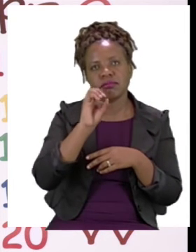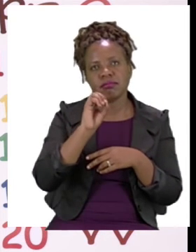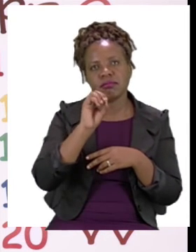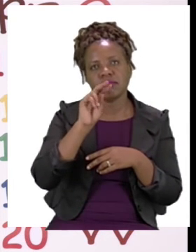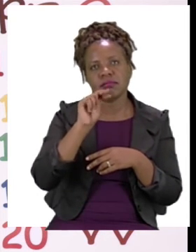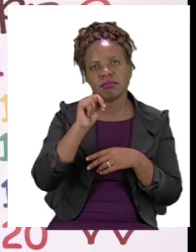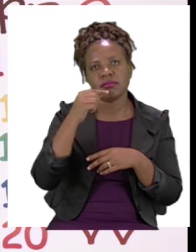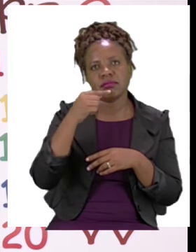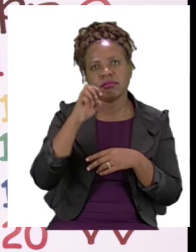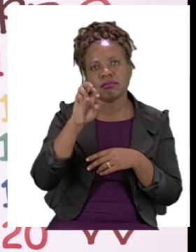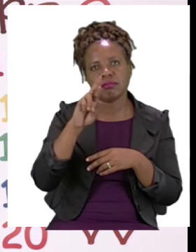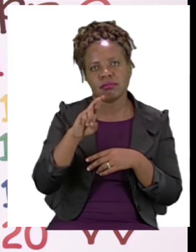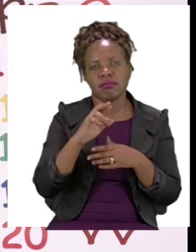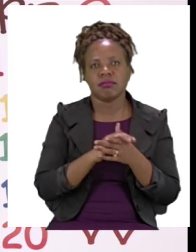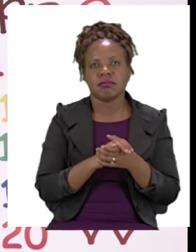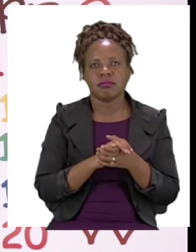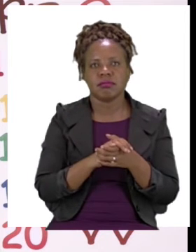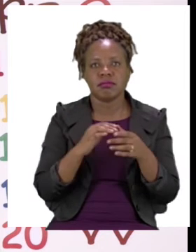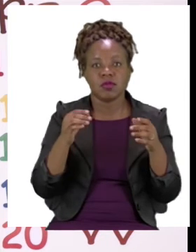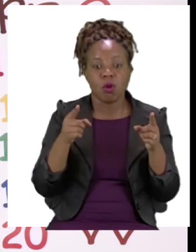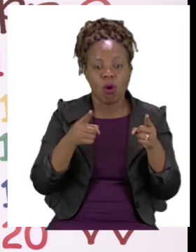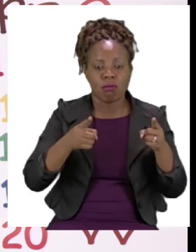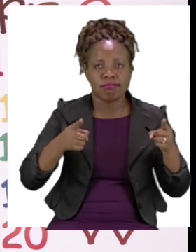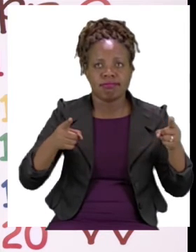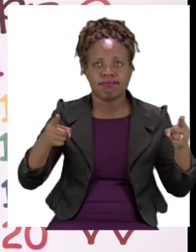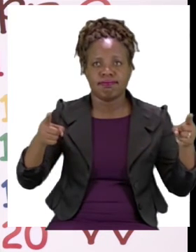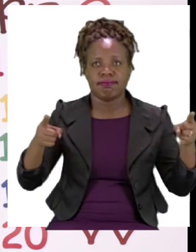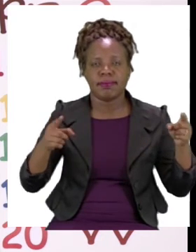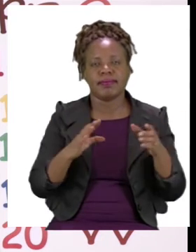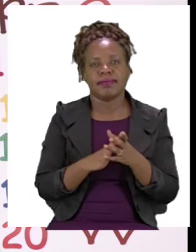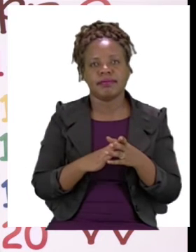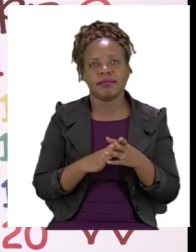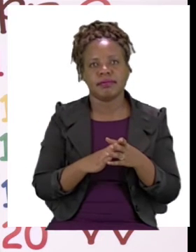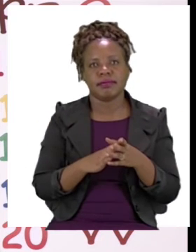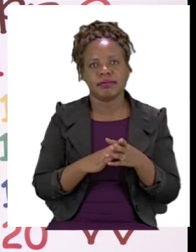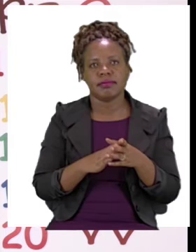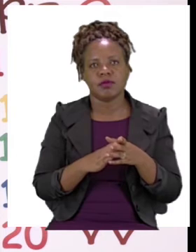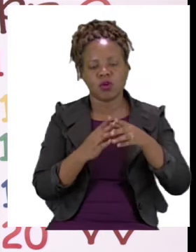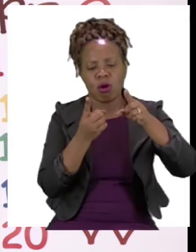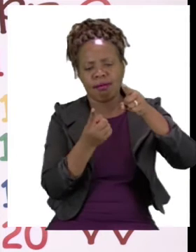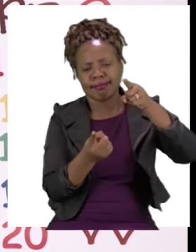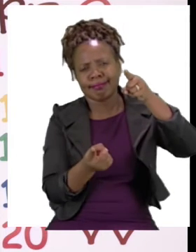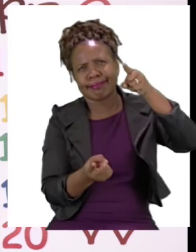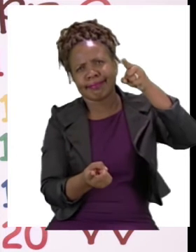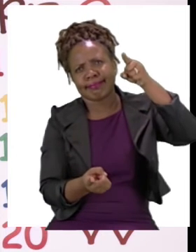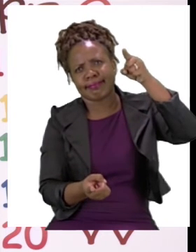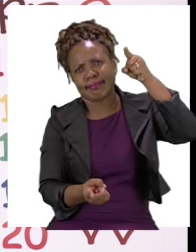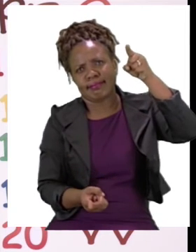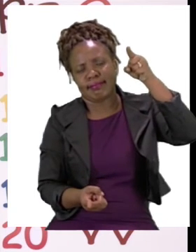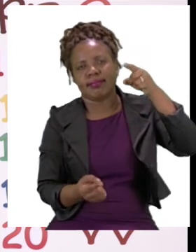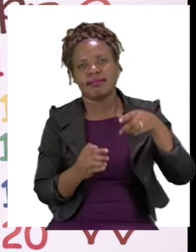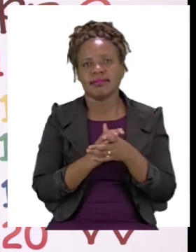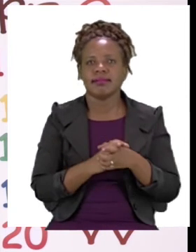Now, longer means that it is either bigger or taller. So we